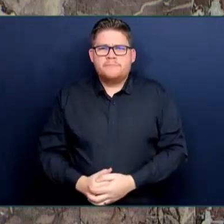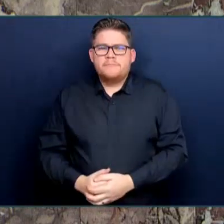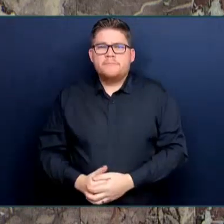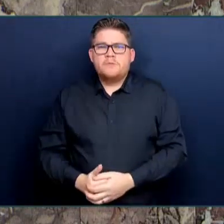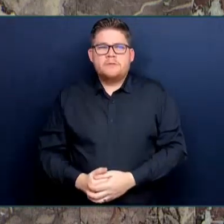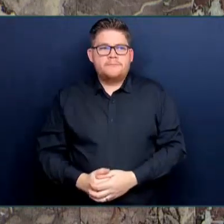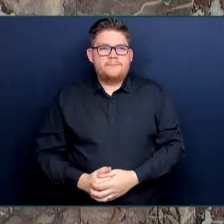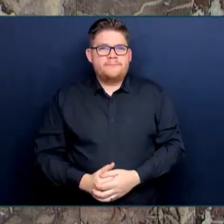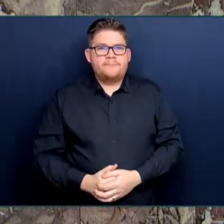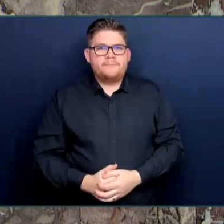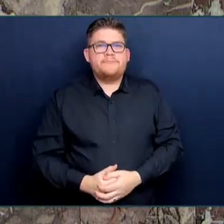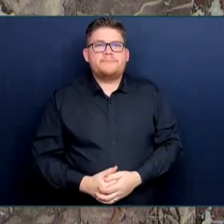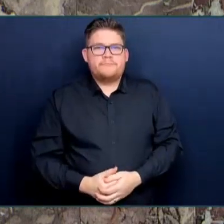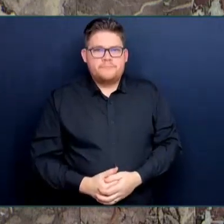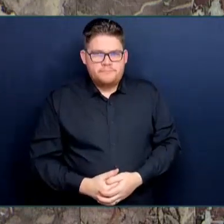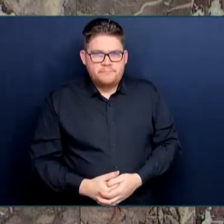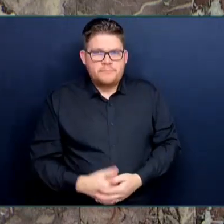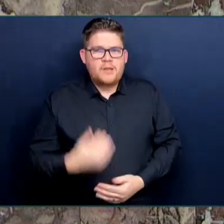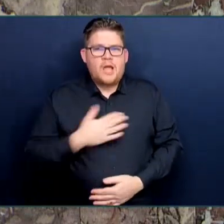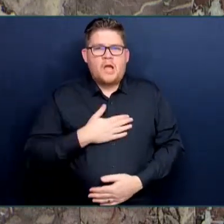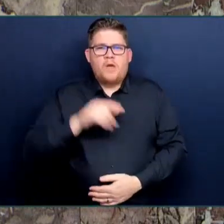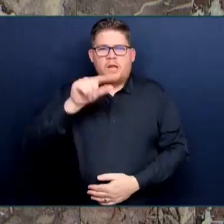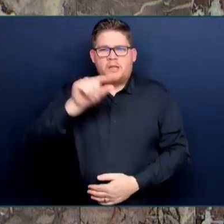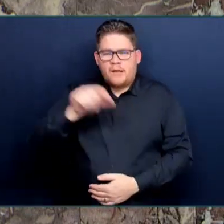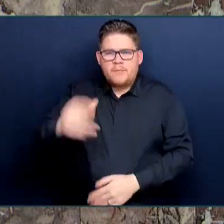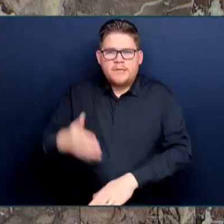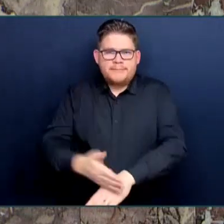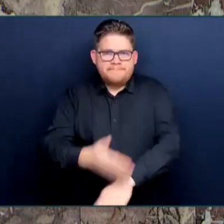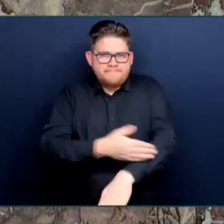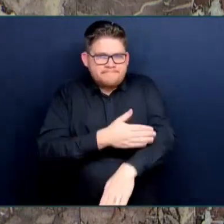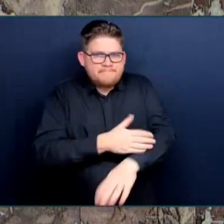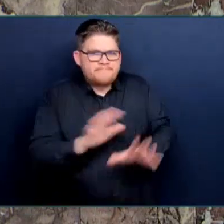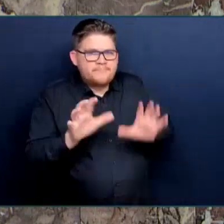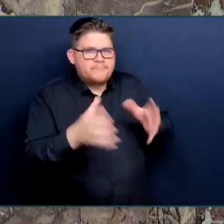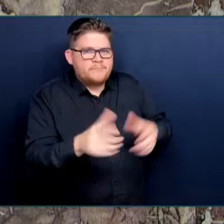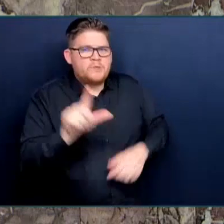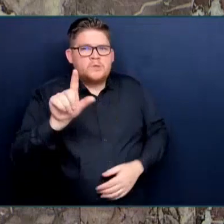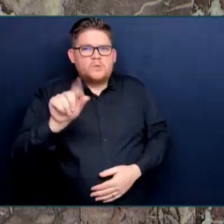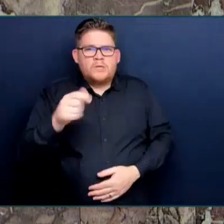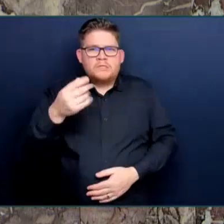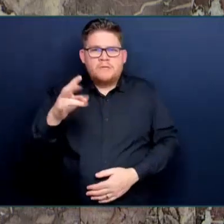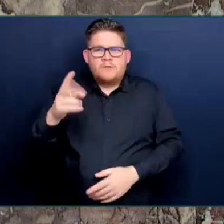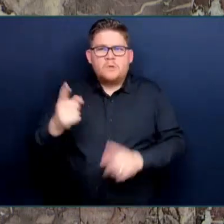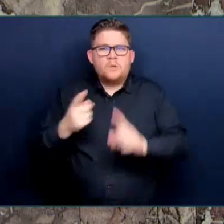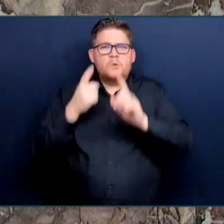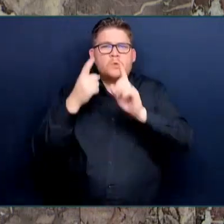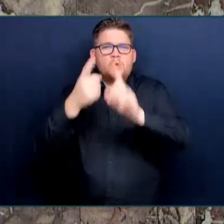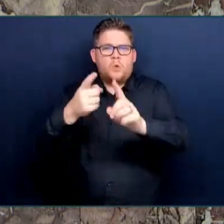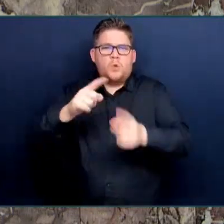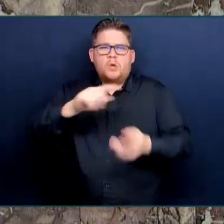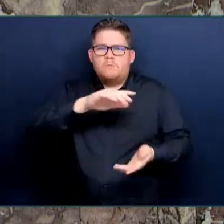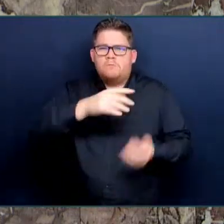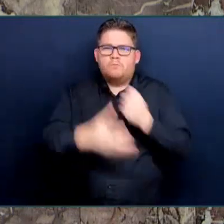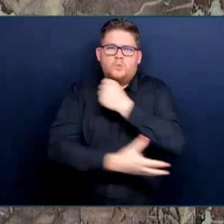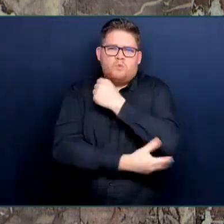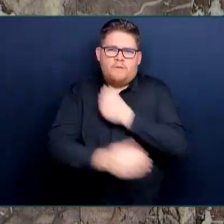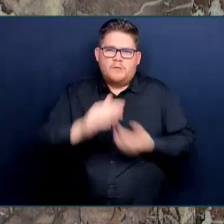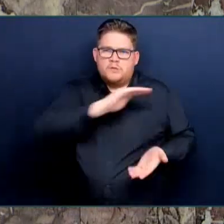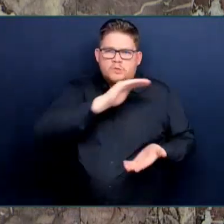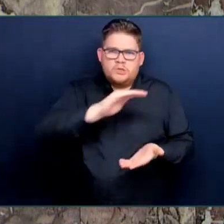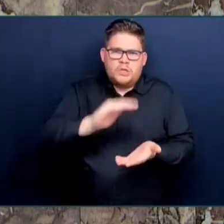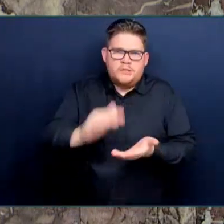its work since we formed government in 2017. We have increased the rates, ones that were stalled out